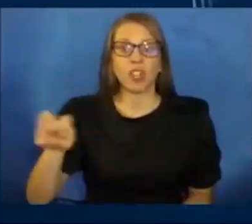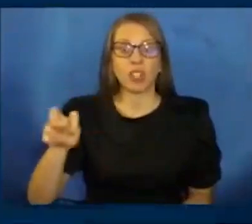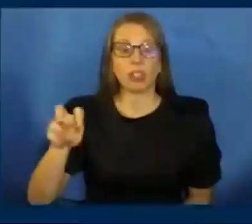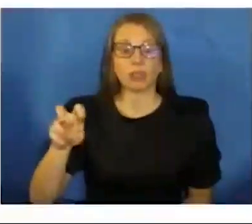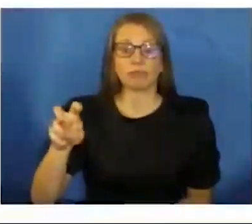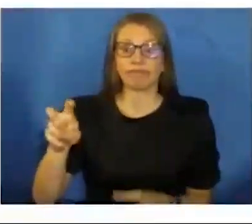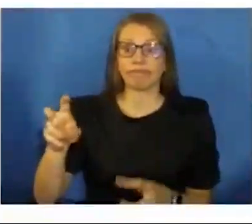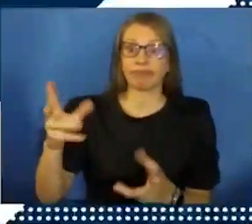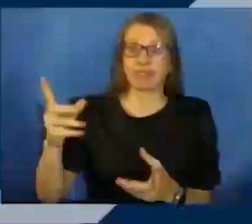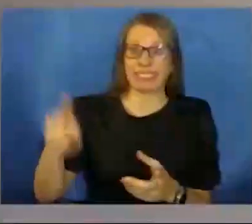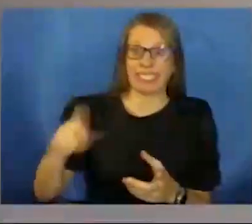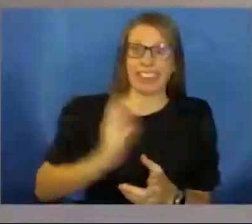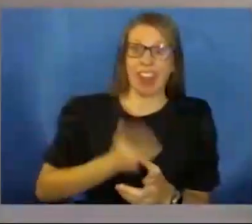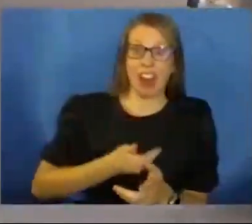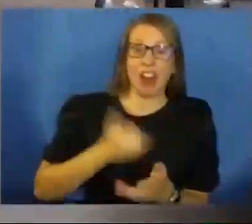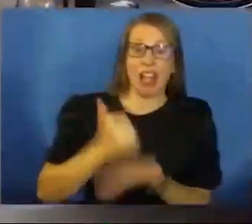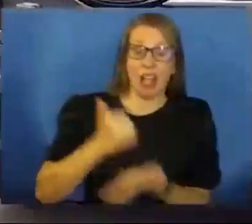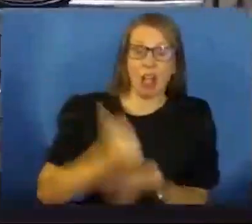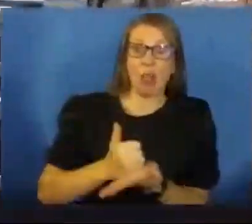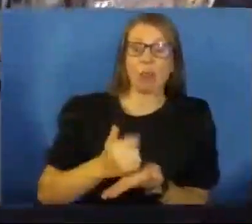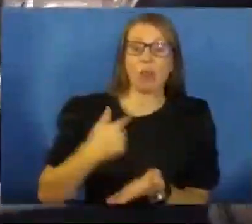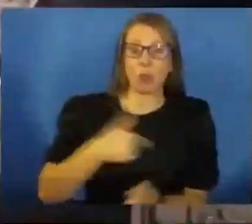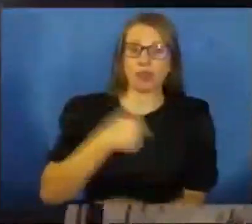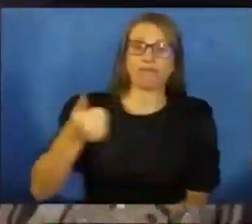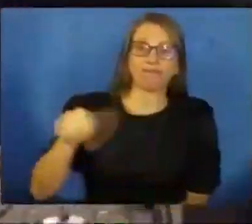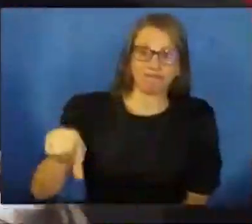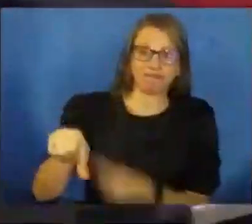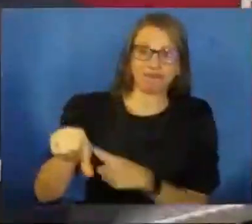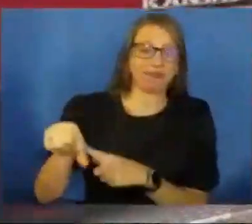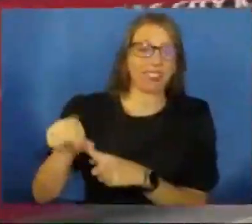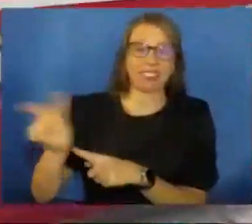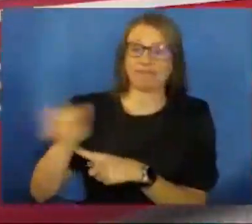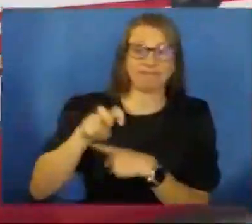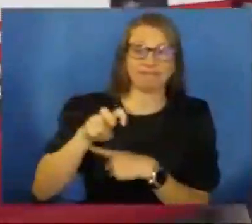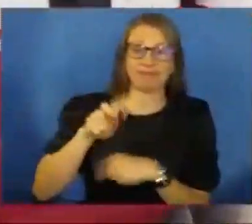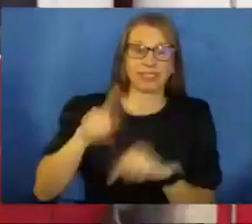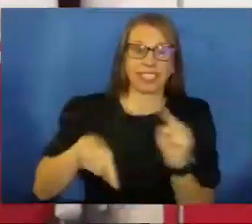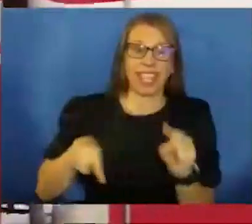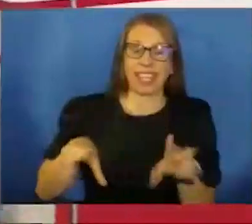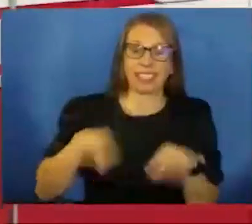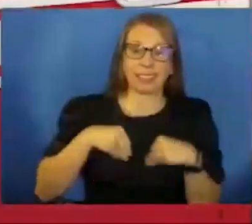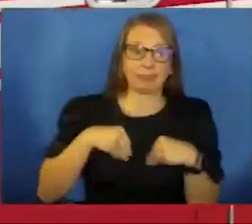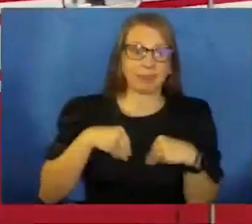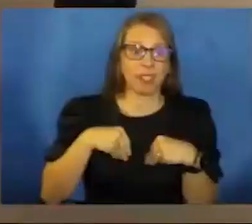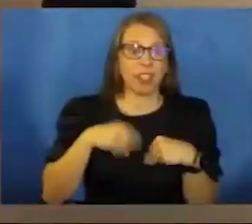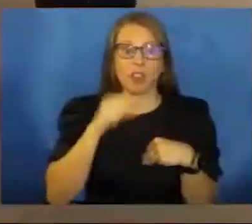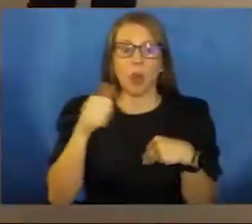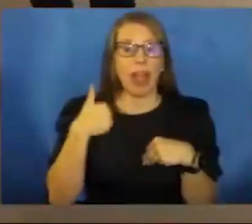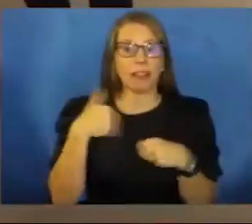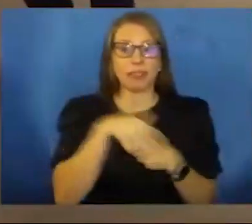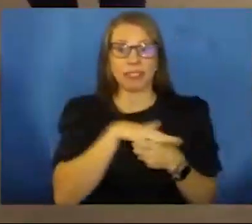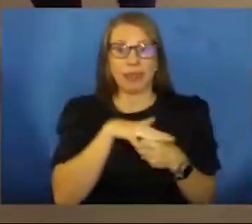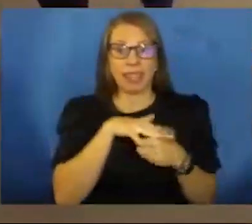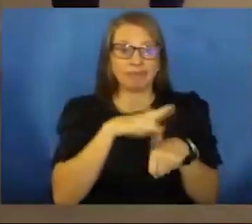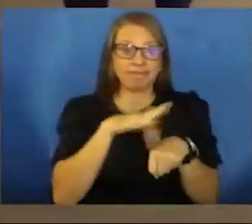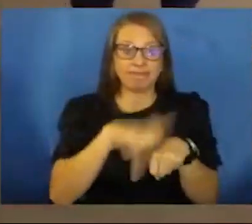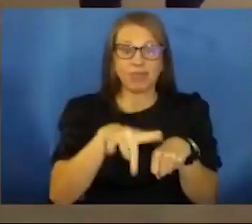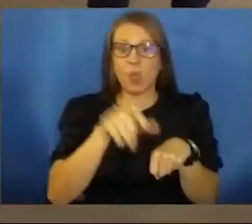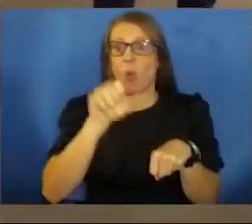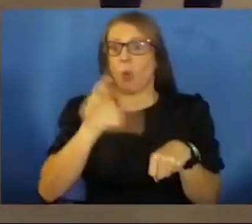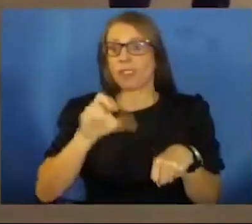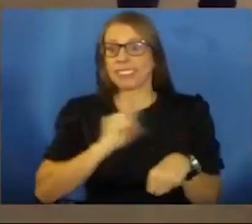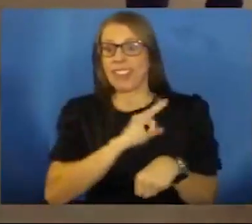our help. They need our medical care, and we simply do not have the space or the staff to treat them. So today we are joined by Dr. Tim